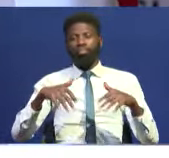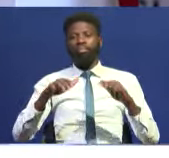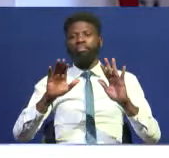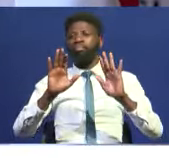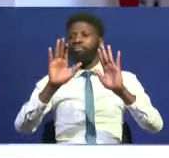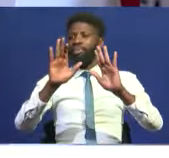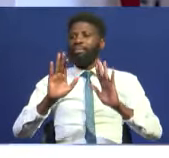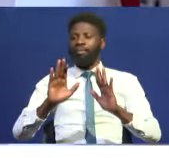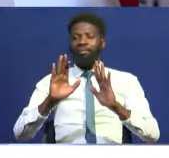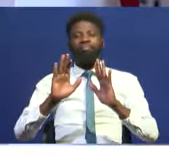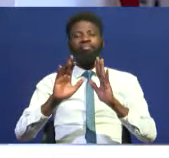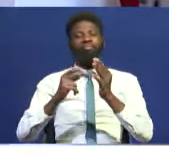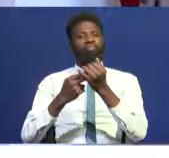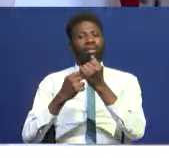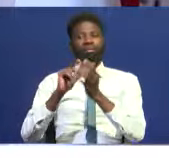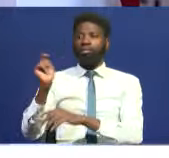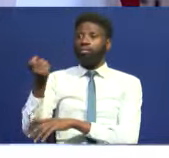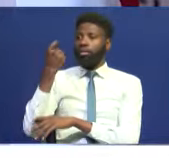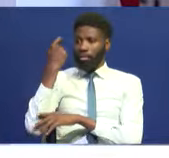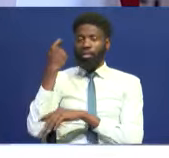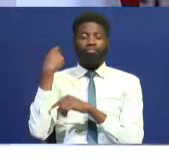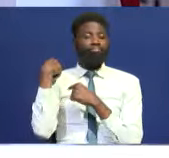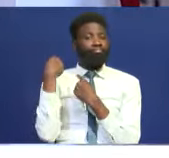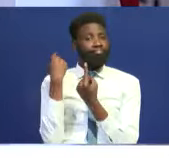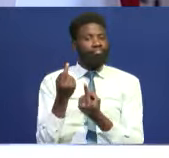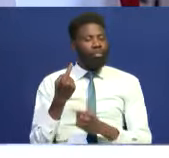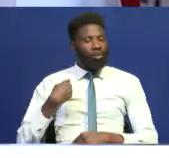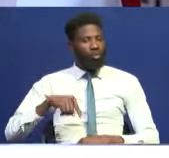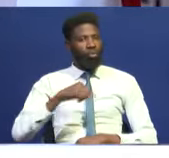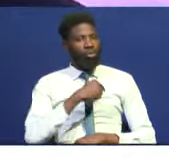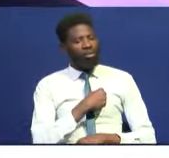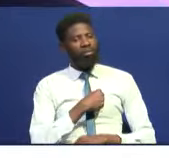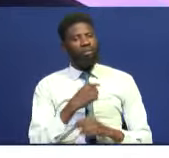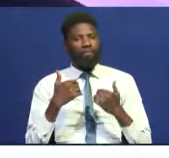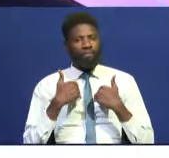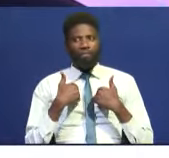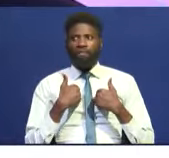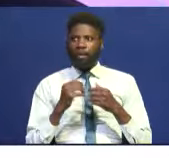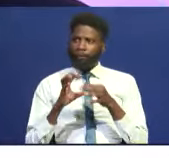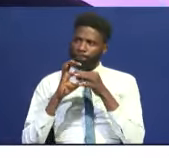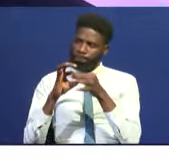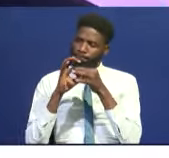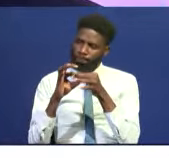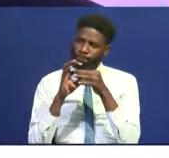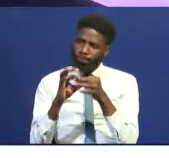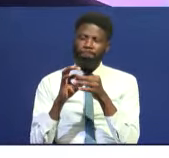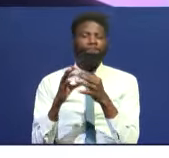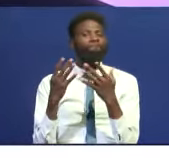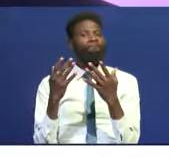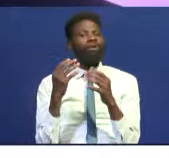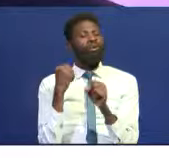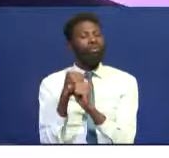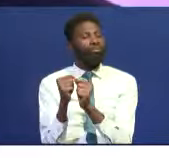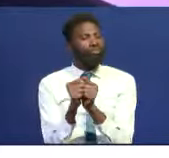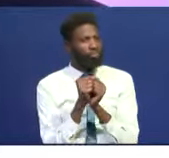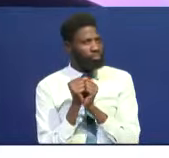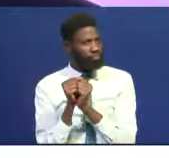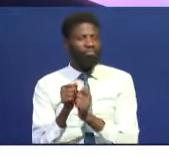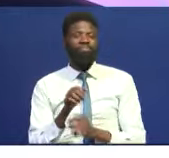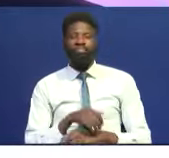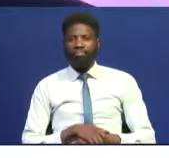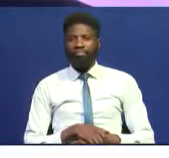partner with Kenya. Since then, we have maintained a very close cooperation. We have a